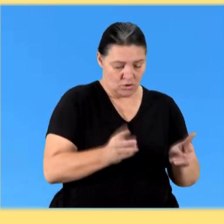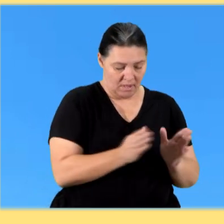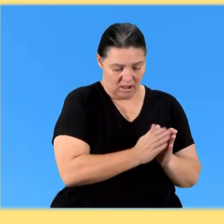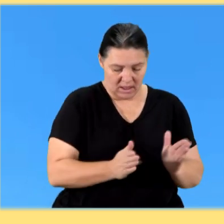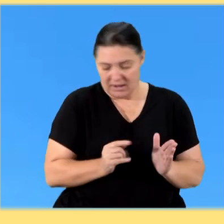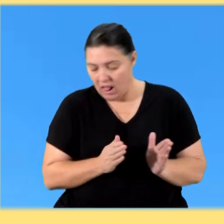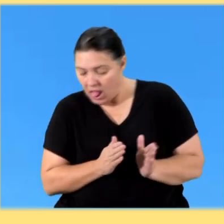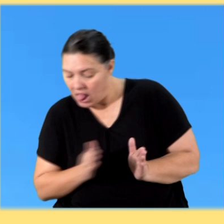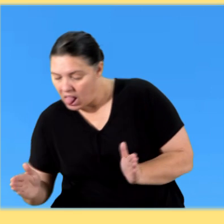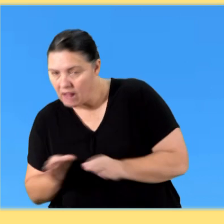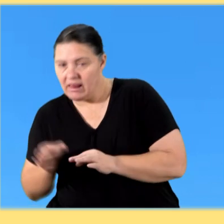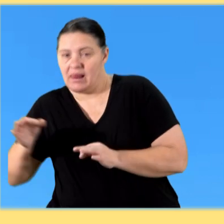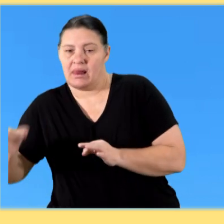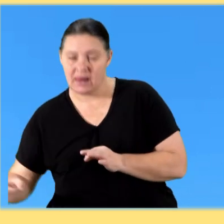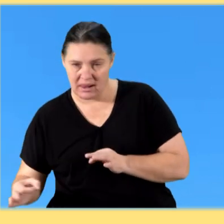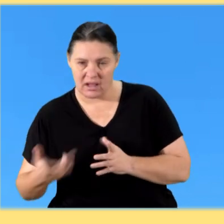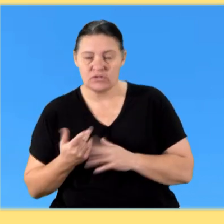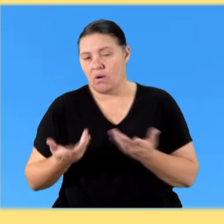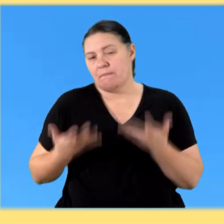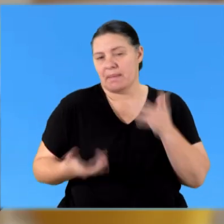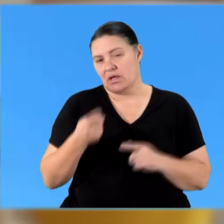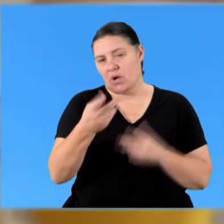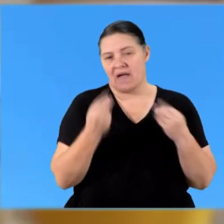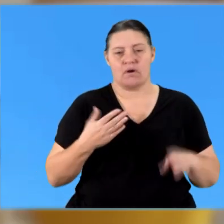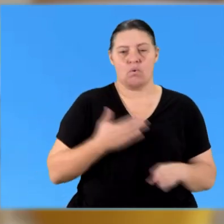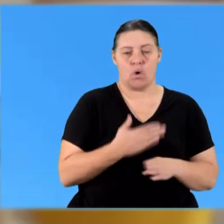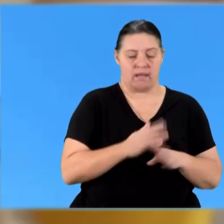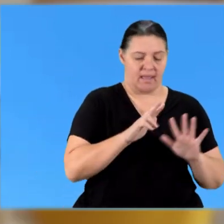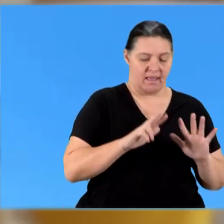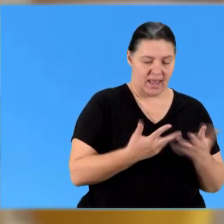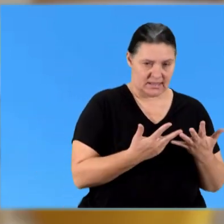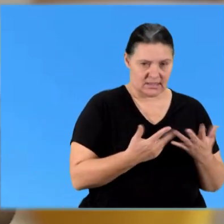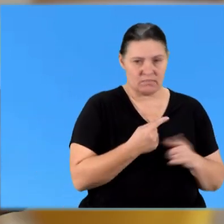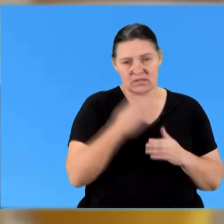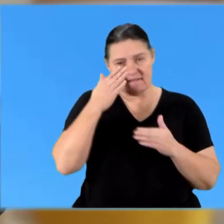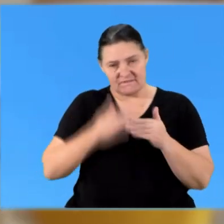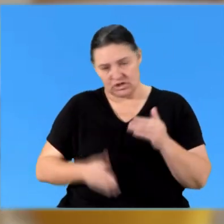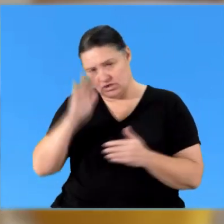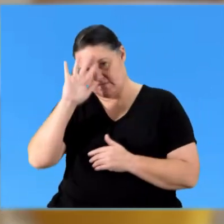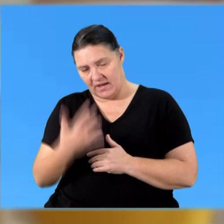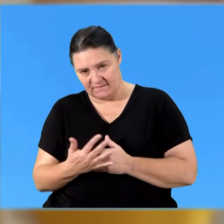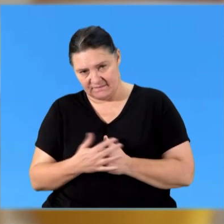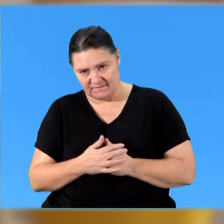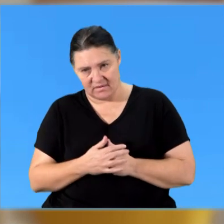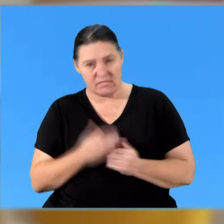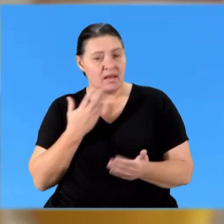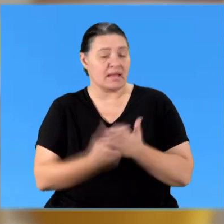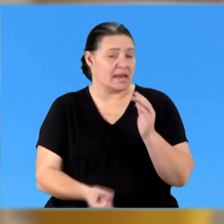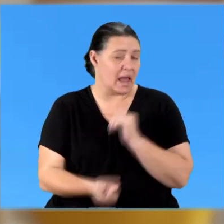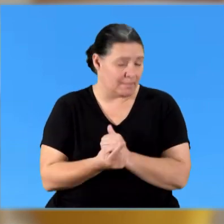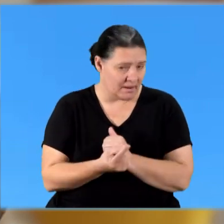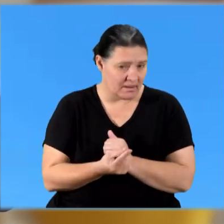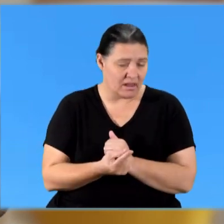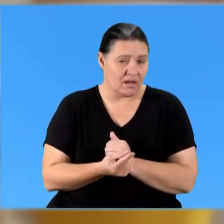hours than the normal time. For example, if you start work at 8 and you're supposed to finish at 5, it can